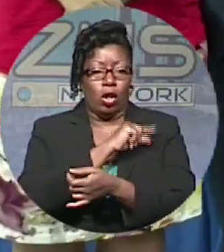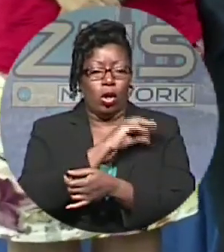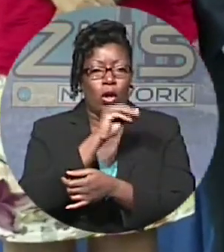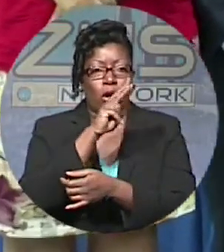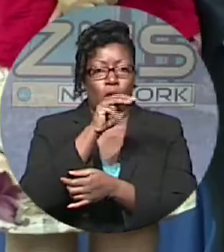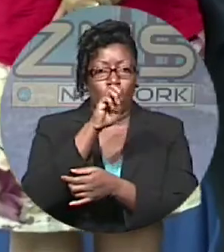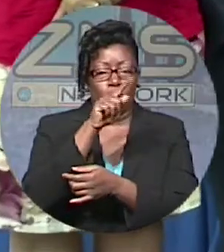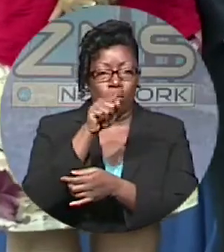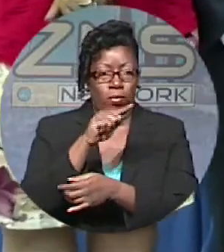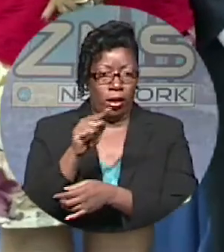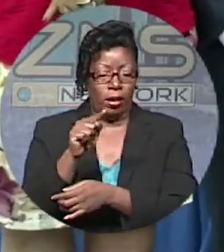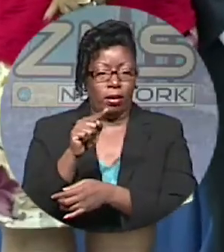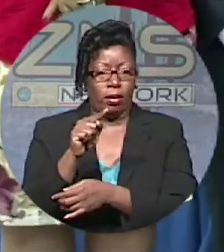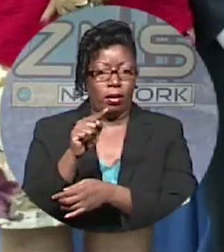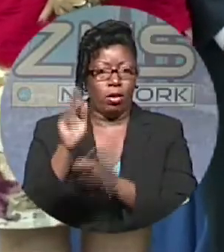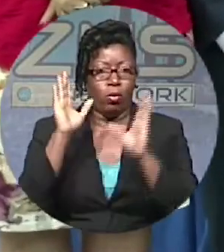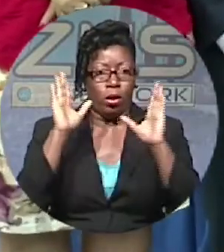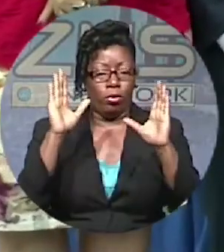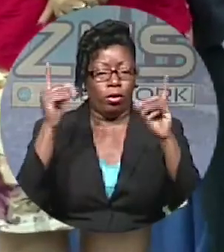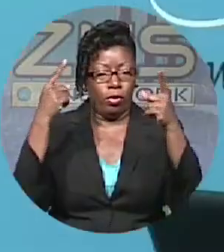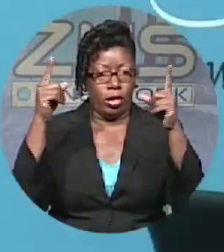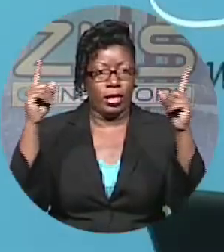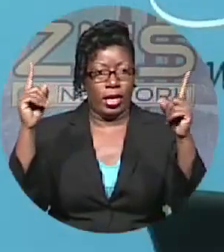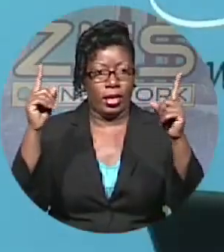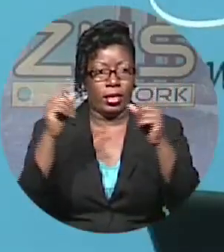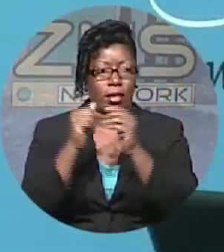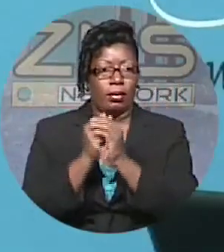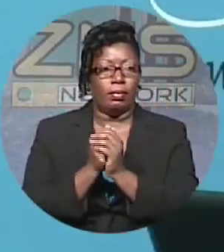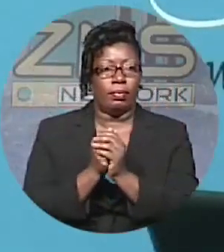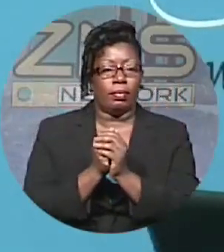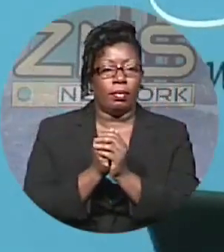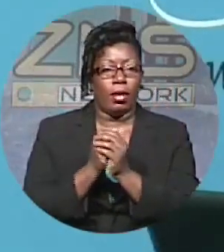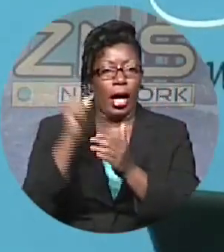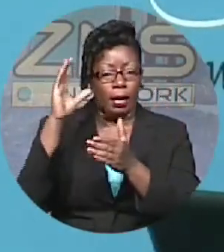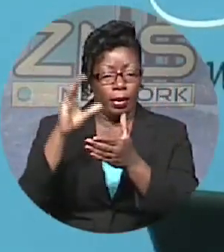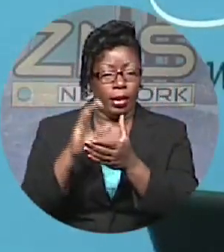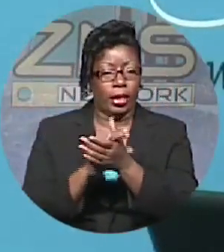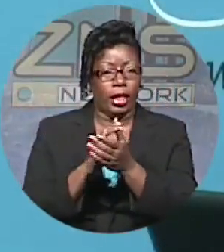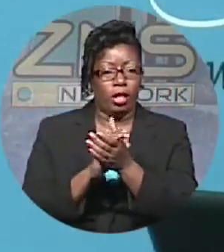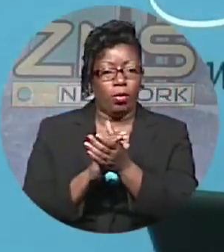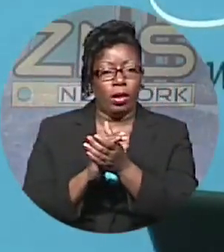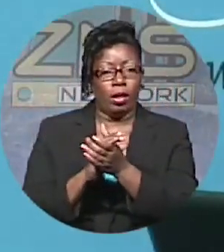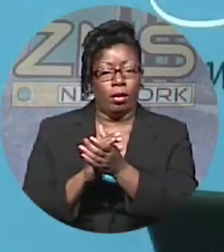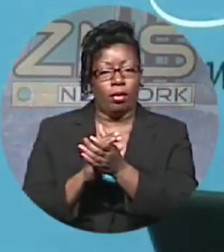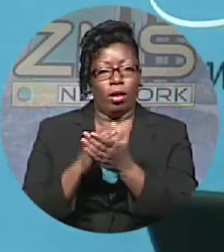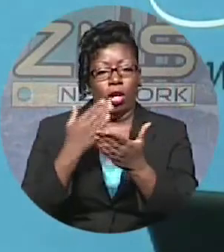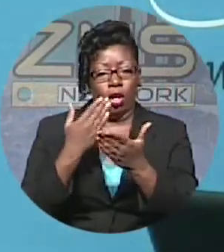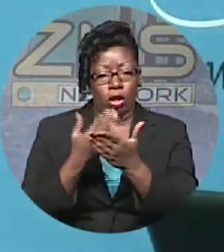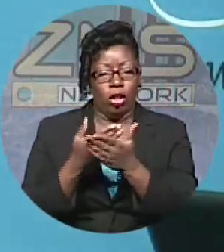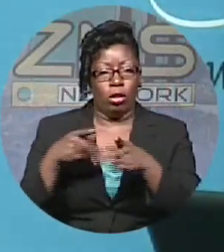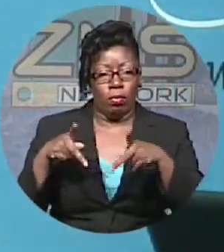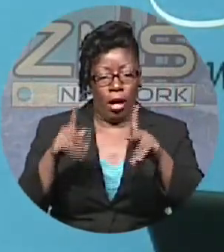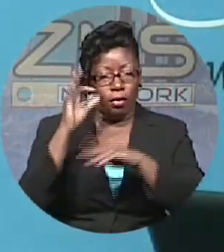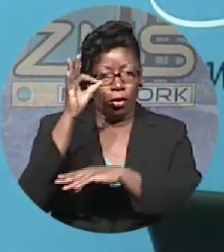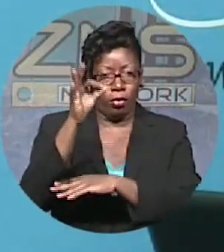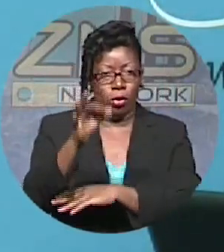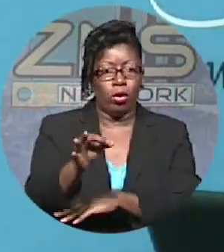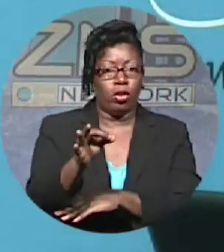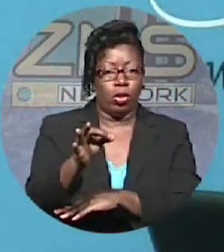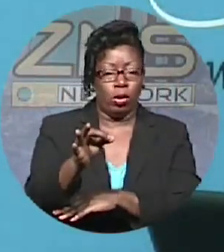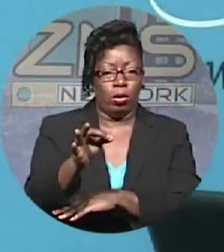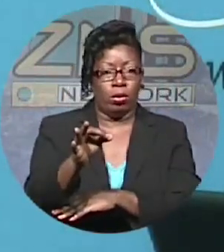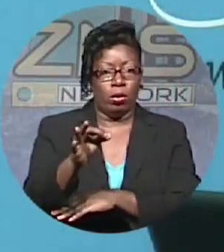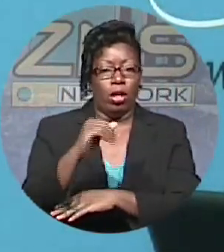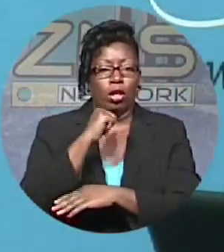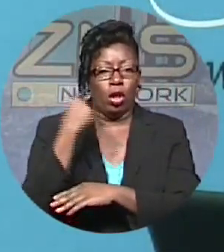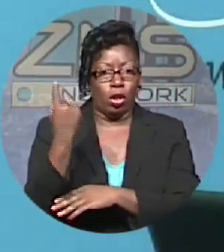and is optimistic about its future success. I believe we are unveiling a path to the future, a brighter future where not